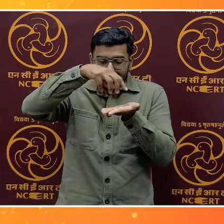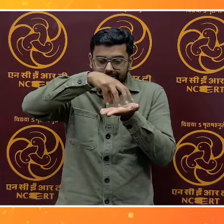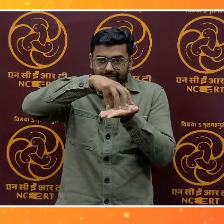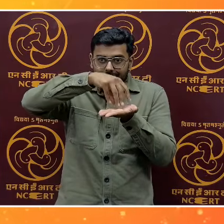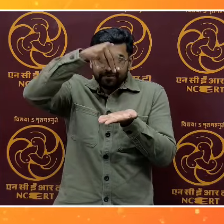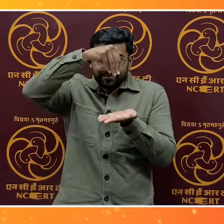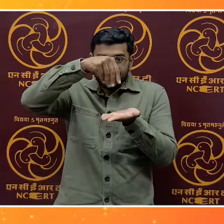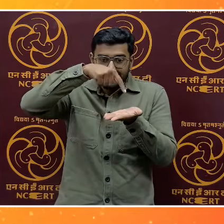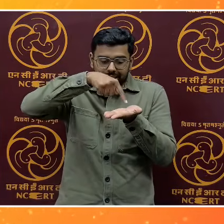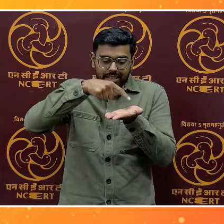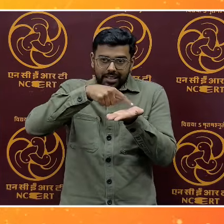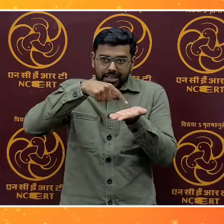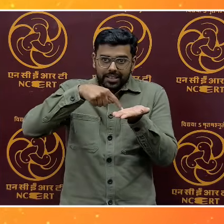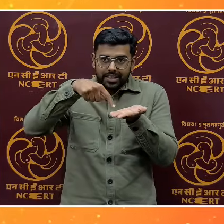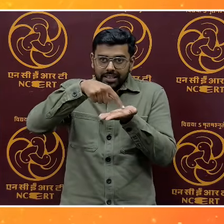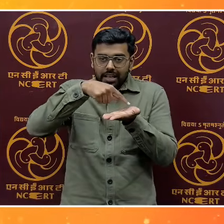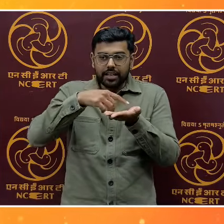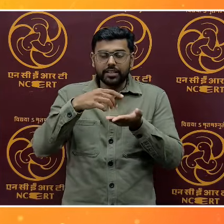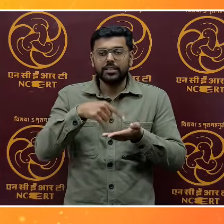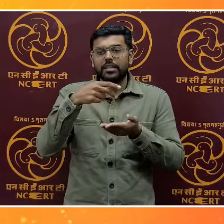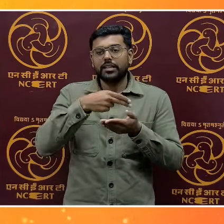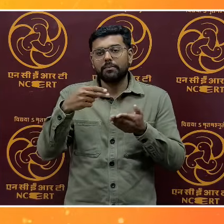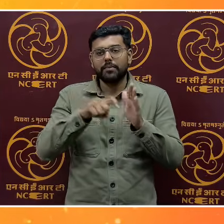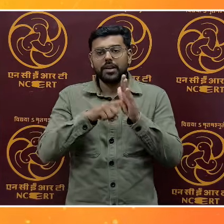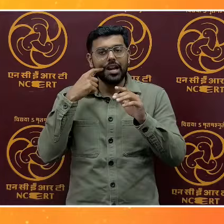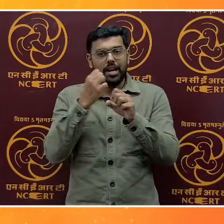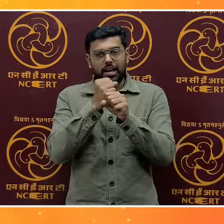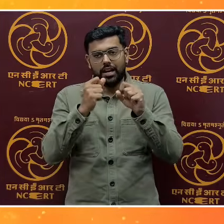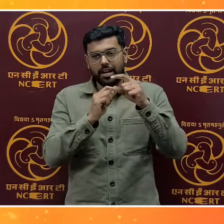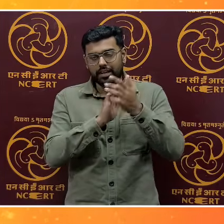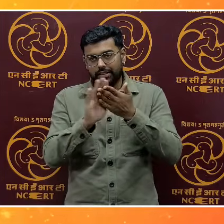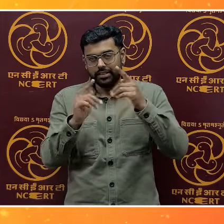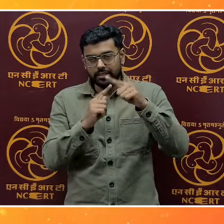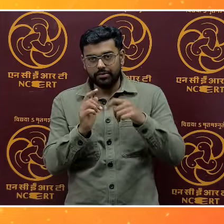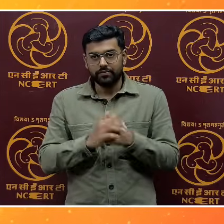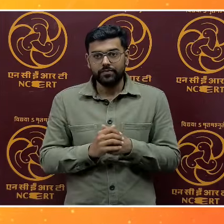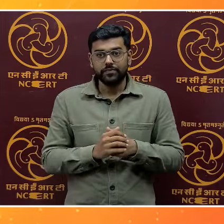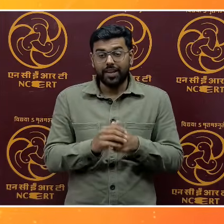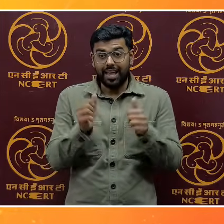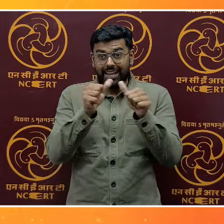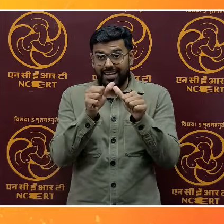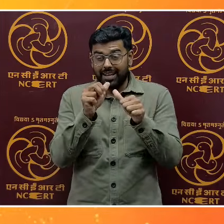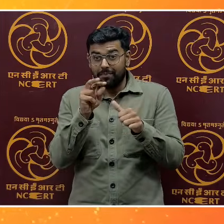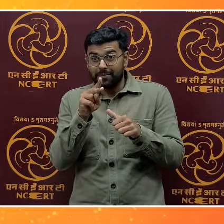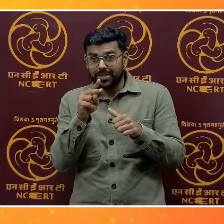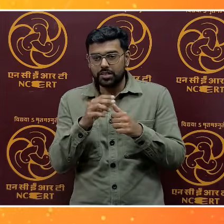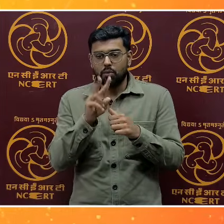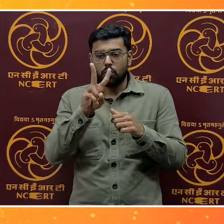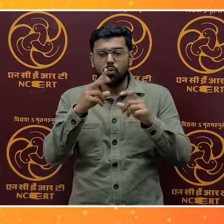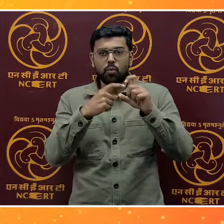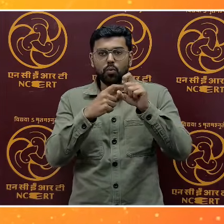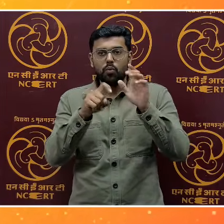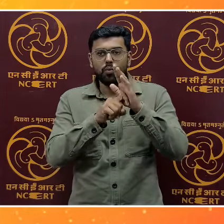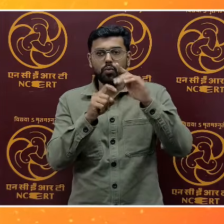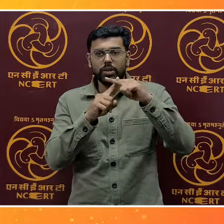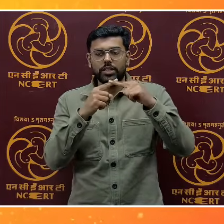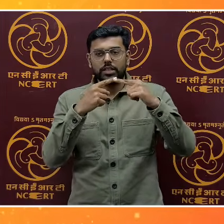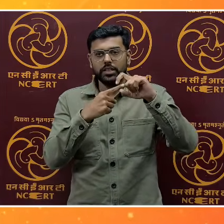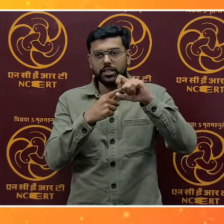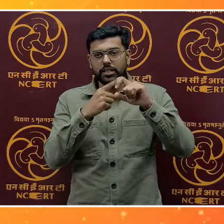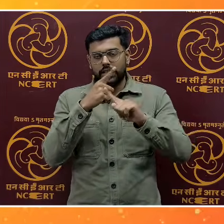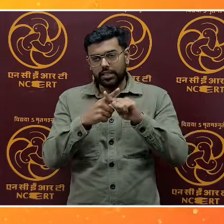called right circular cone. And A is called the vertex. As you can see in the picture, we have a cone and